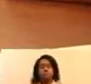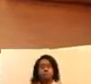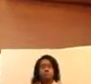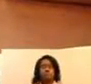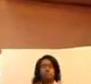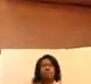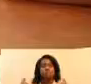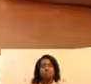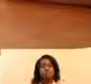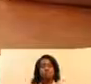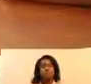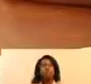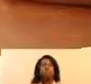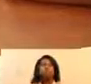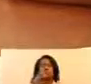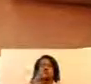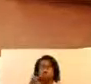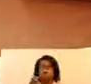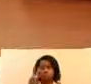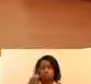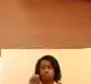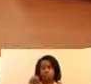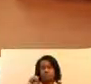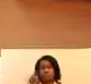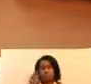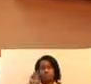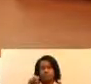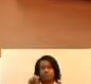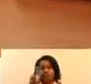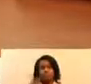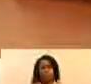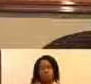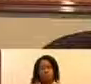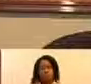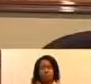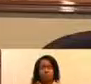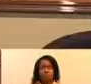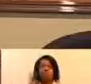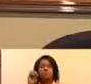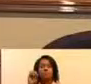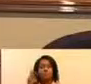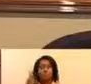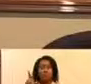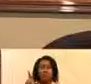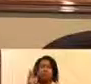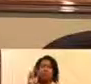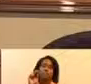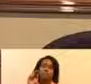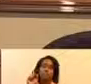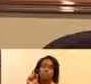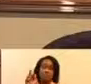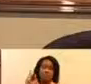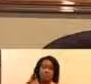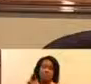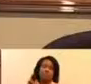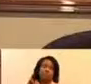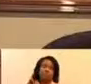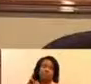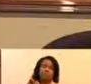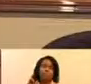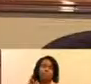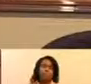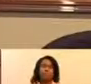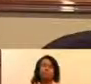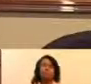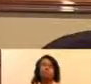provisions of the law and are just in all circumstances. This may not be on the same day the parties apply